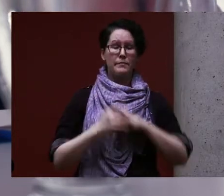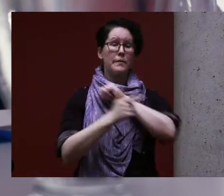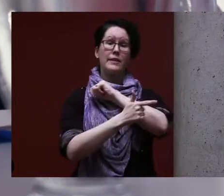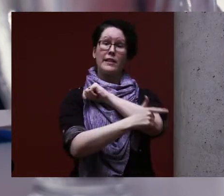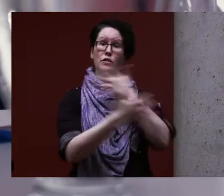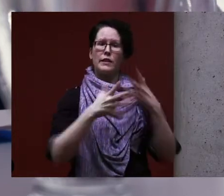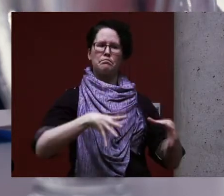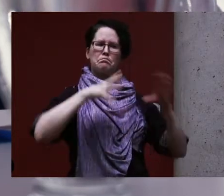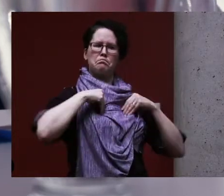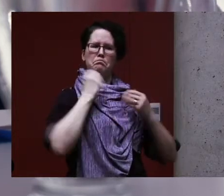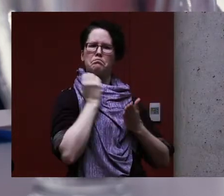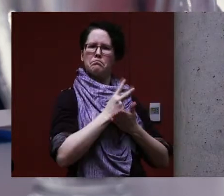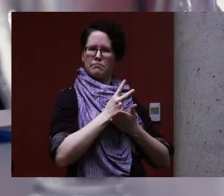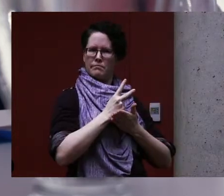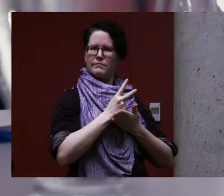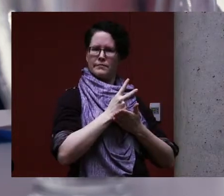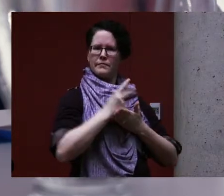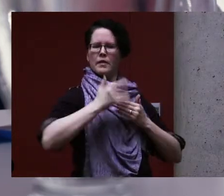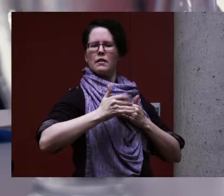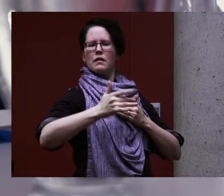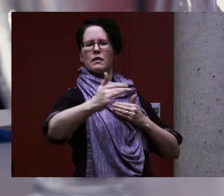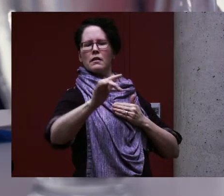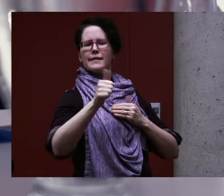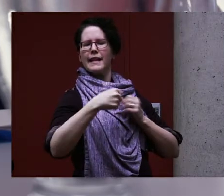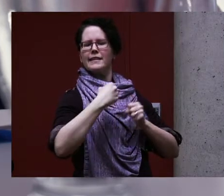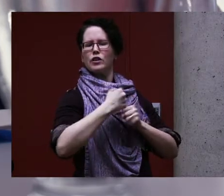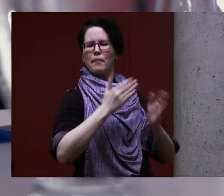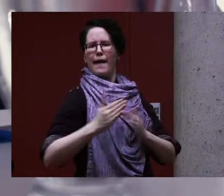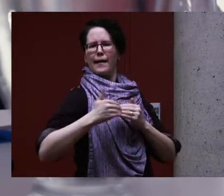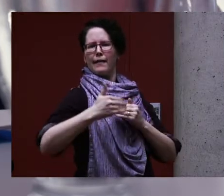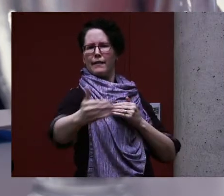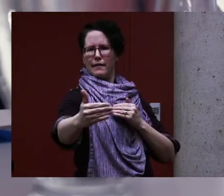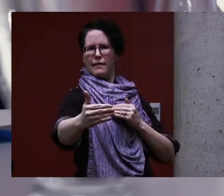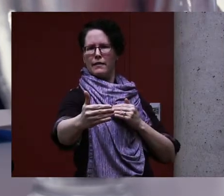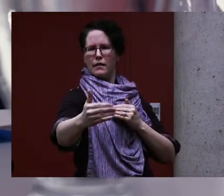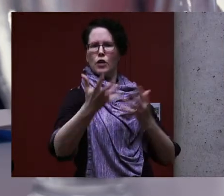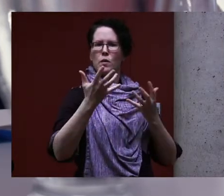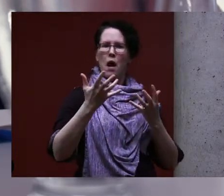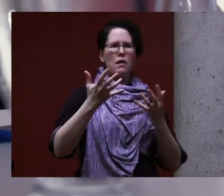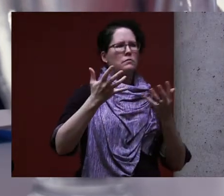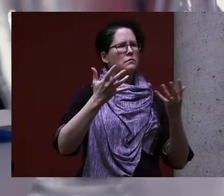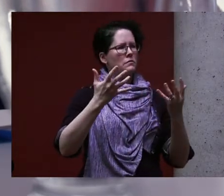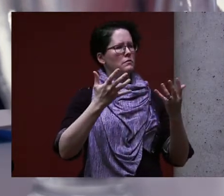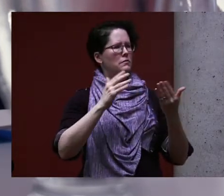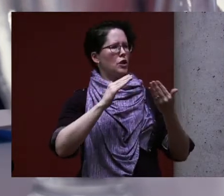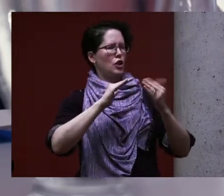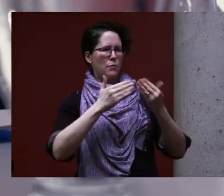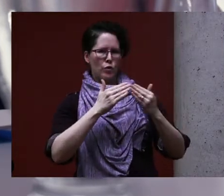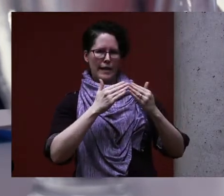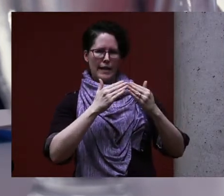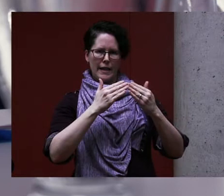this report and instituted a 10-year timeframe for significantly increasing